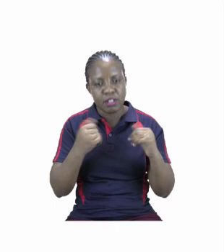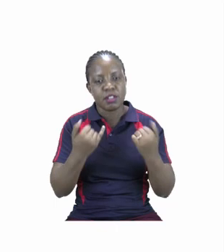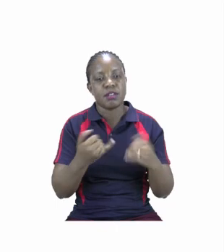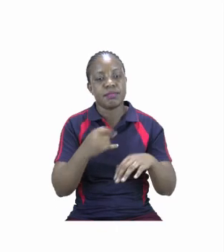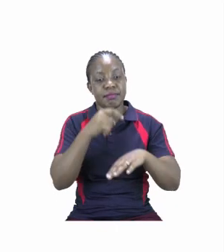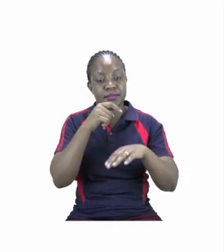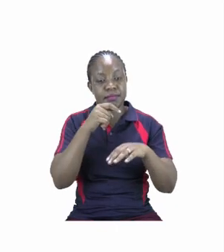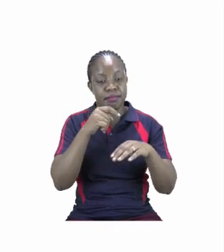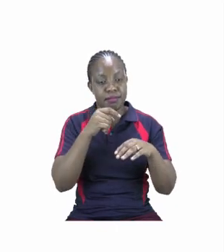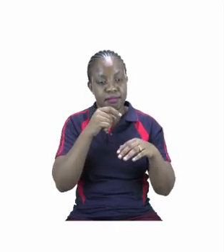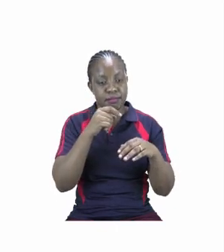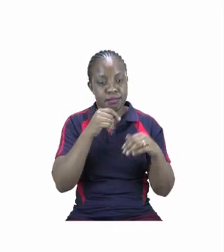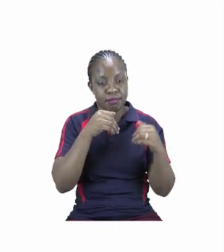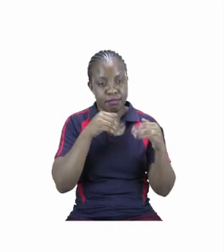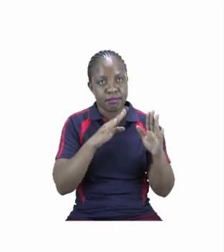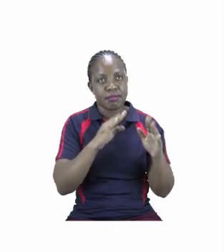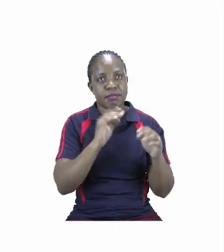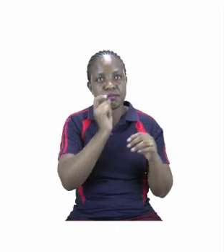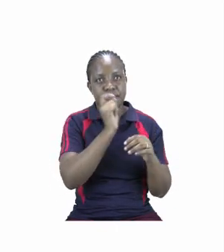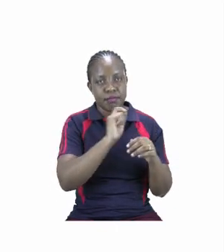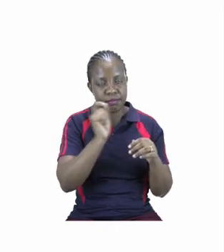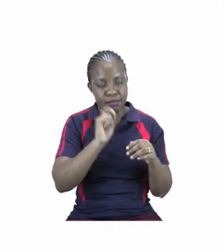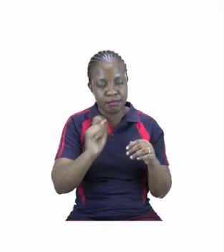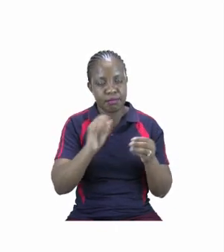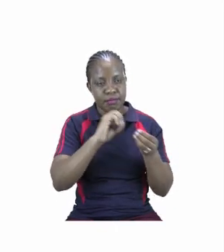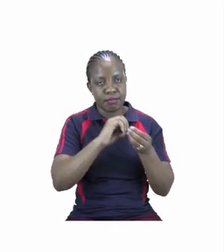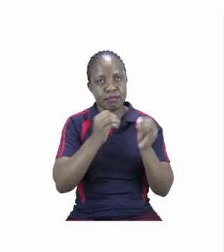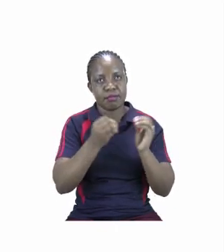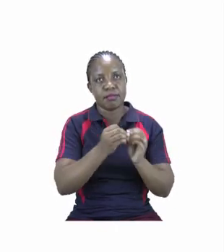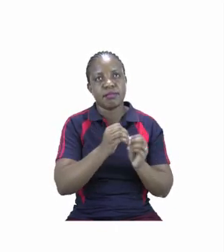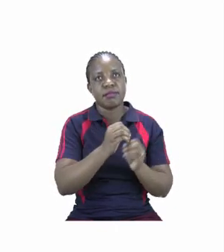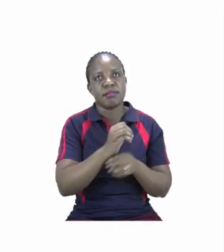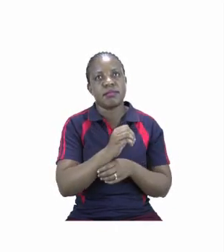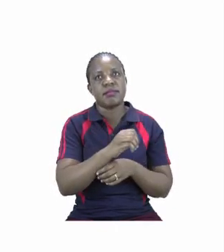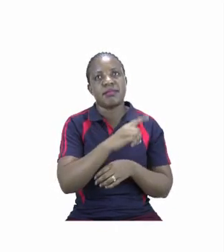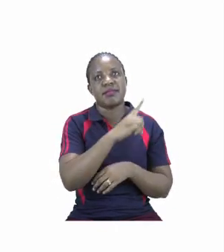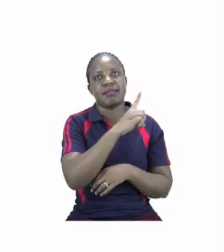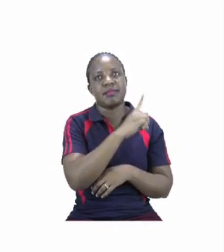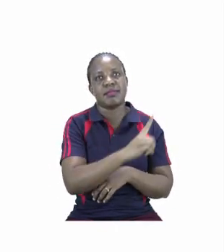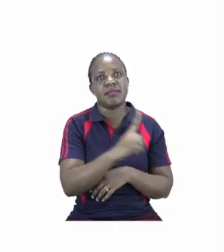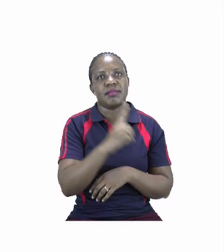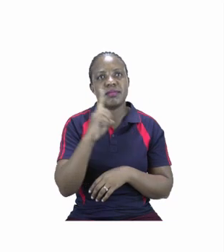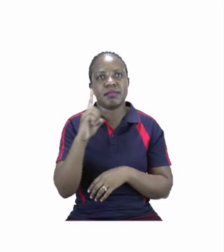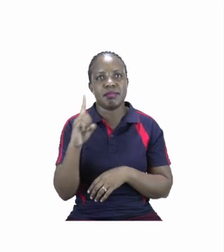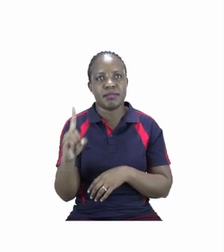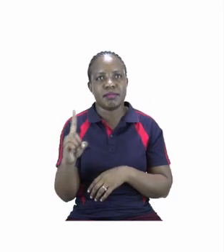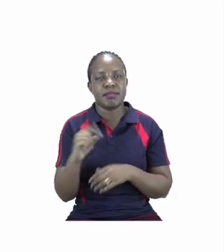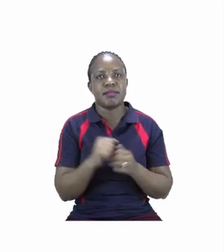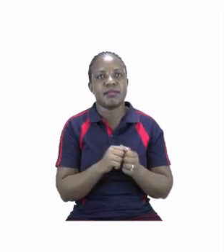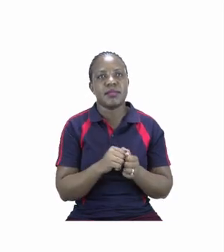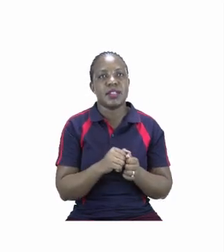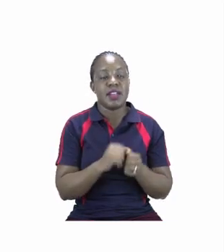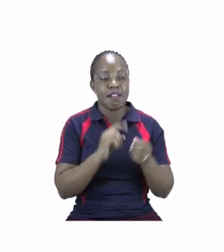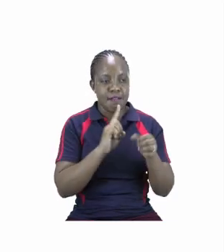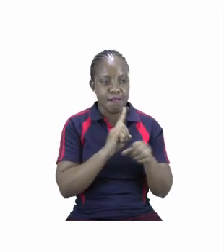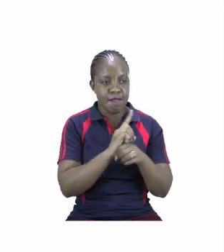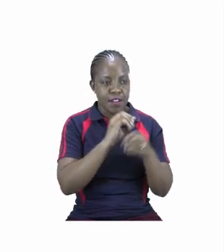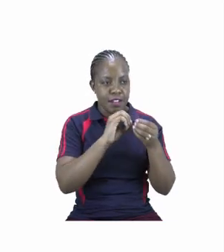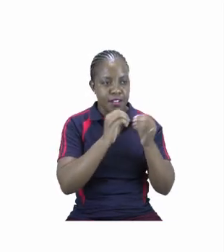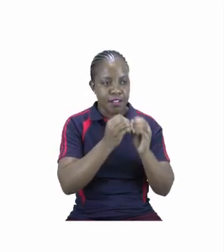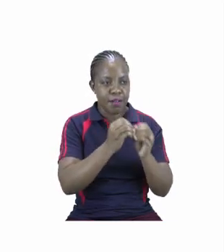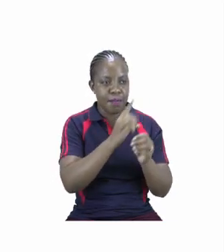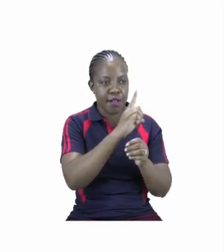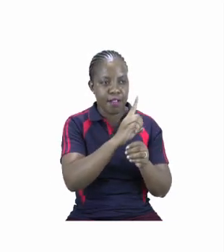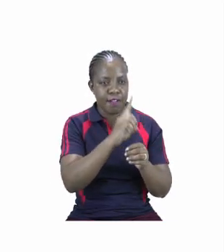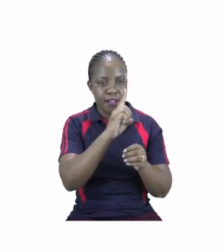You're not just going to write the number, but you're also going to write the number name. Very